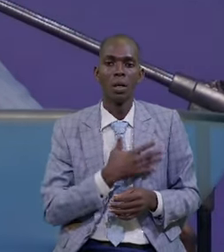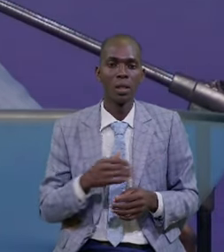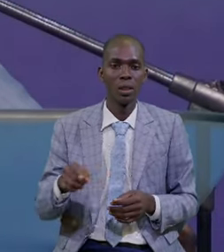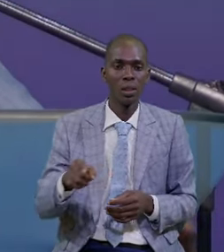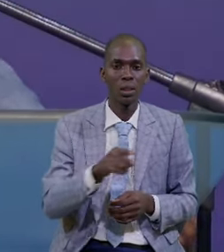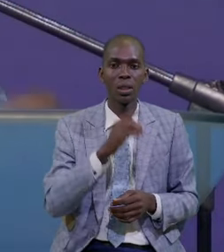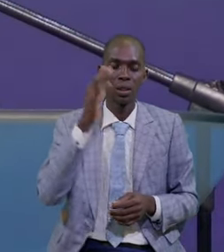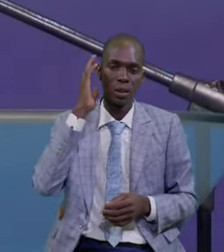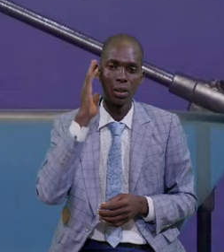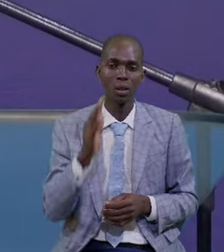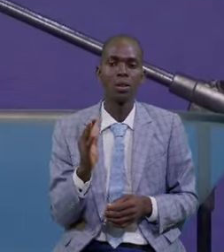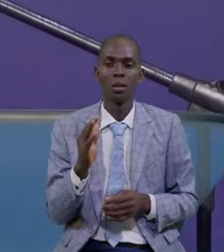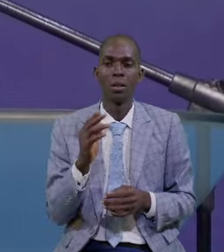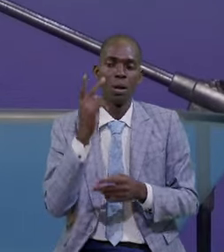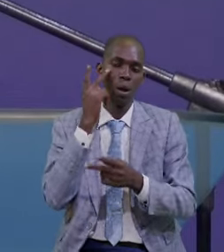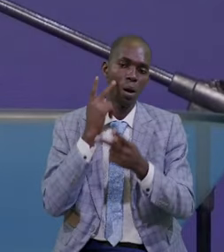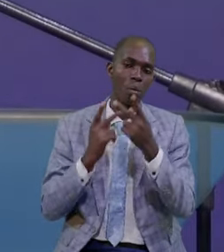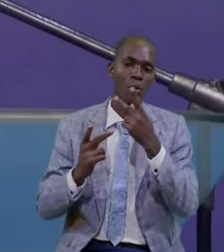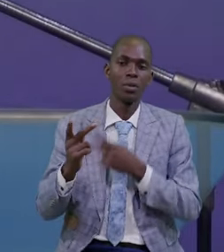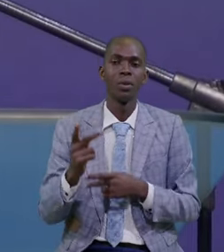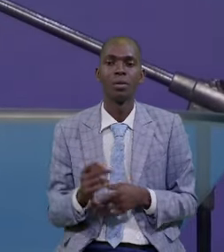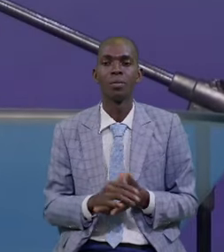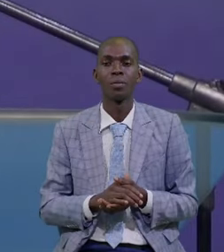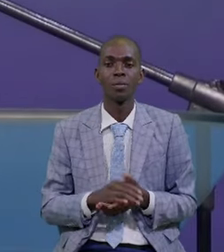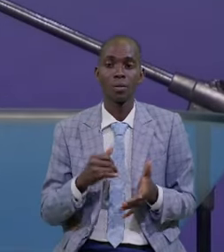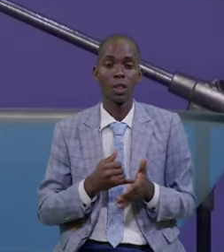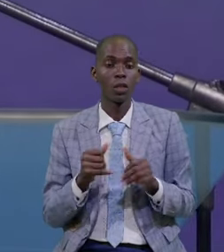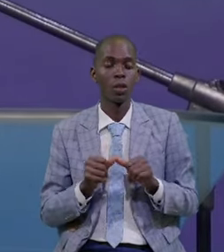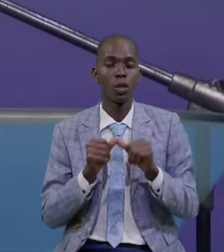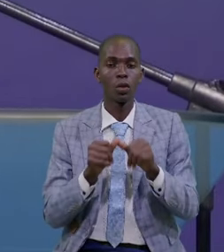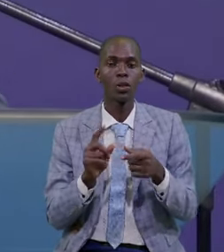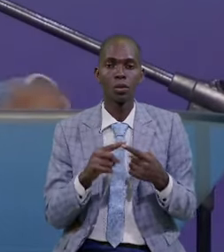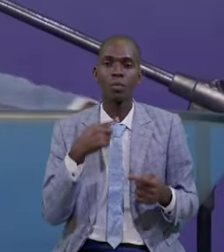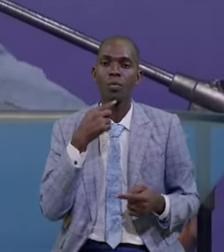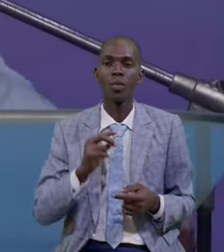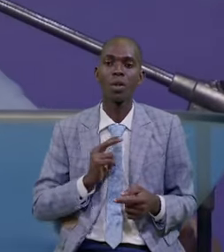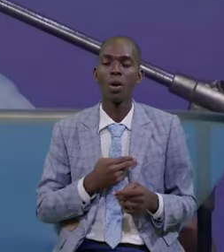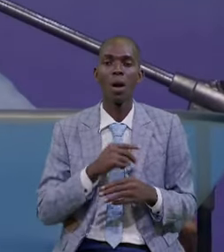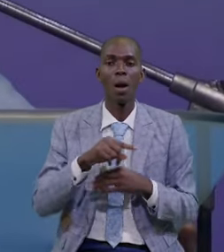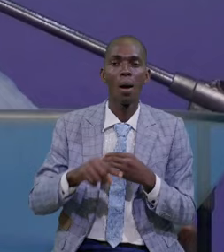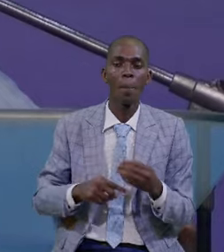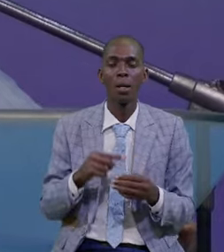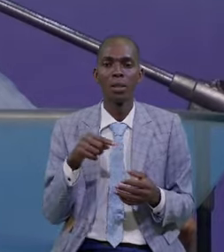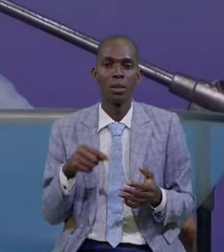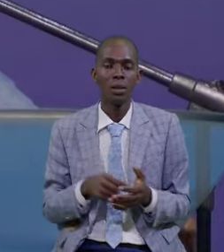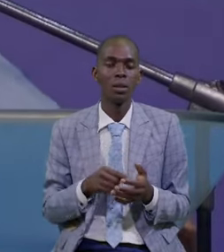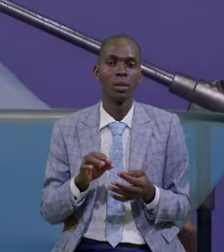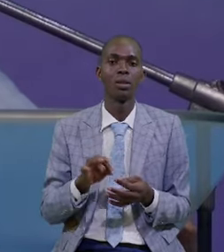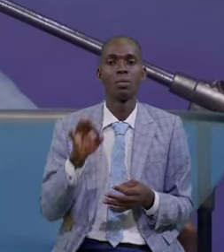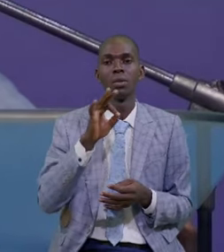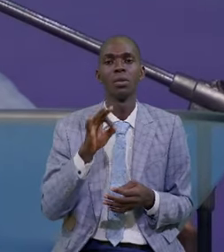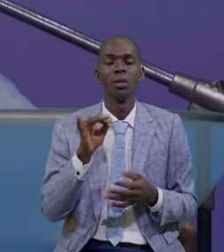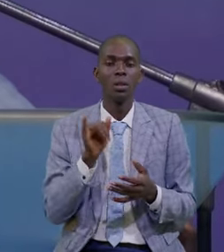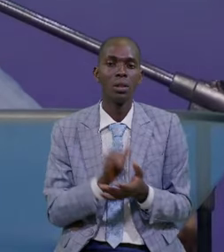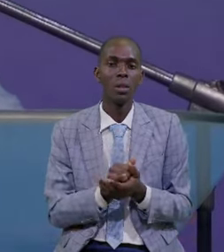shall prophesy. It continues to tell us about this spirit that he